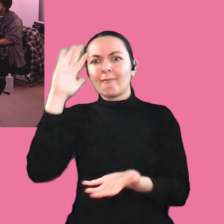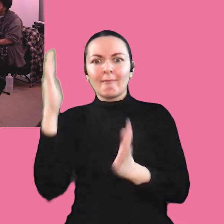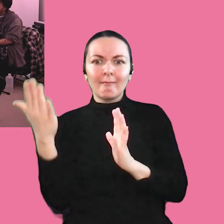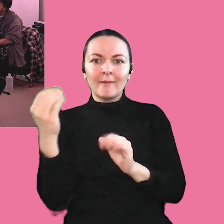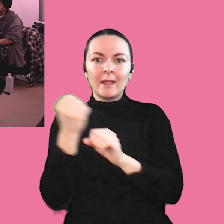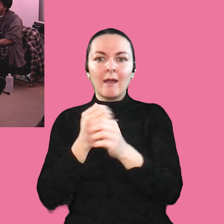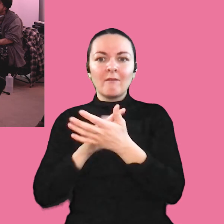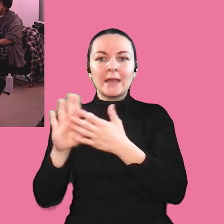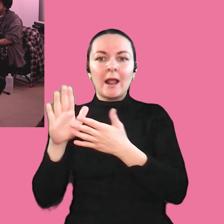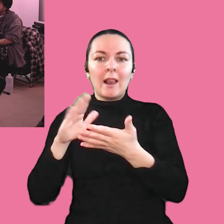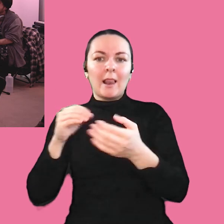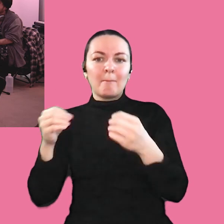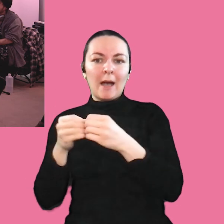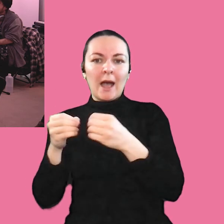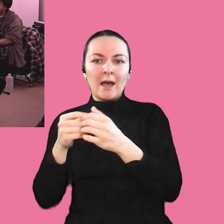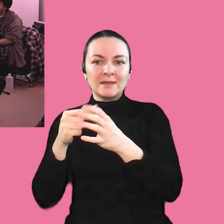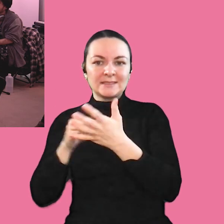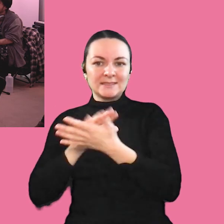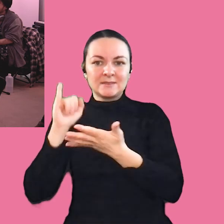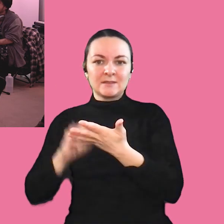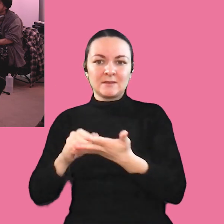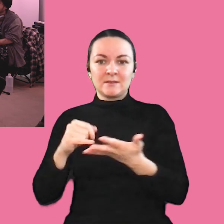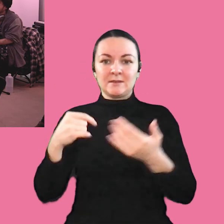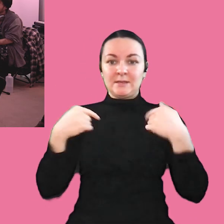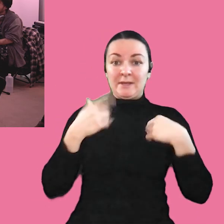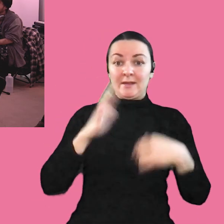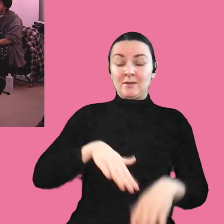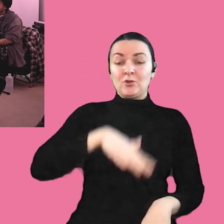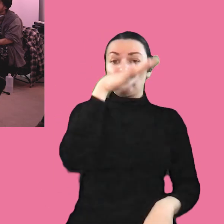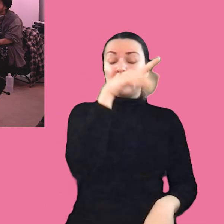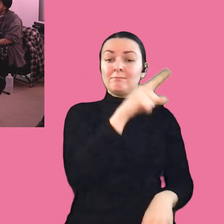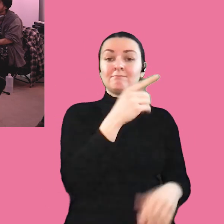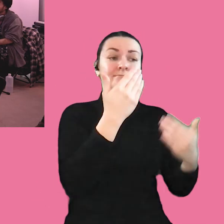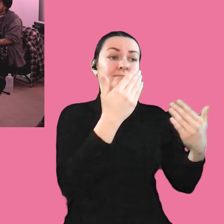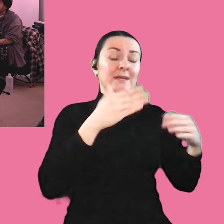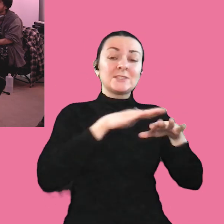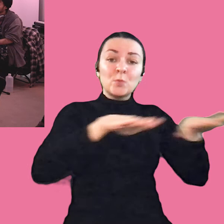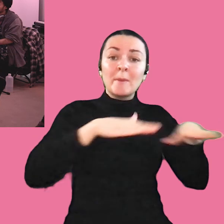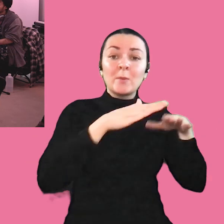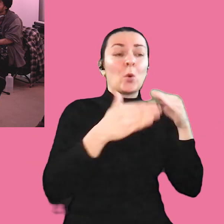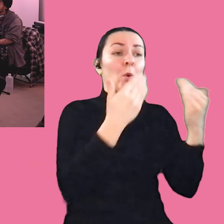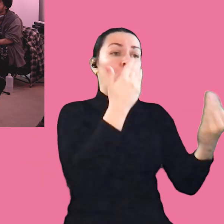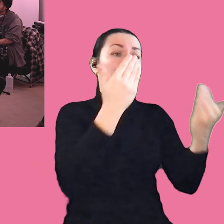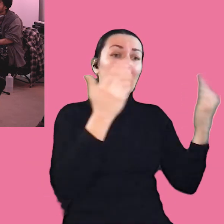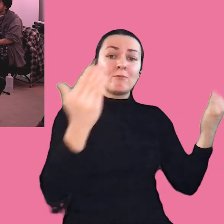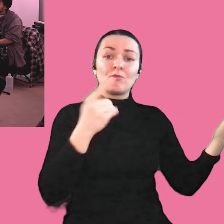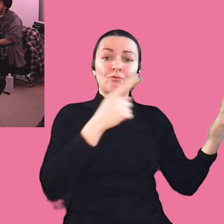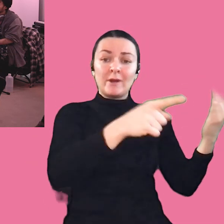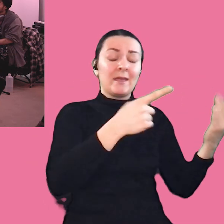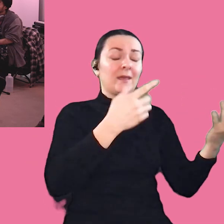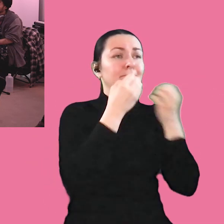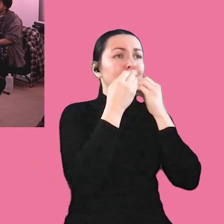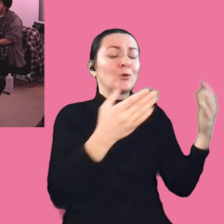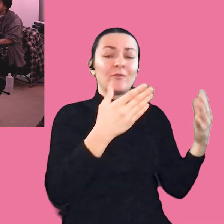Govan Hill Baths is that I grew up right next to a beautiful Edwardian swimming bath and library right next to each other, and the council closed them